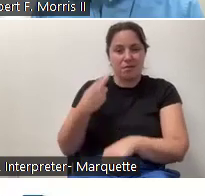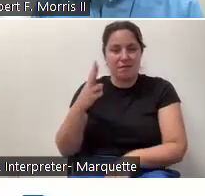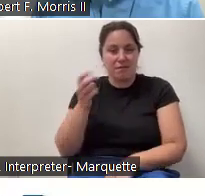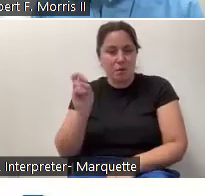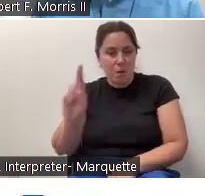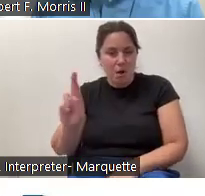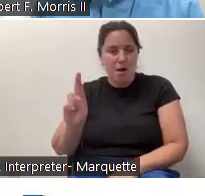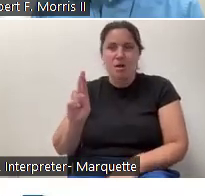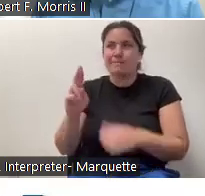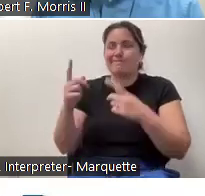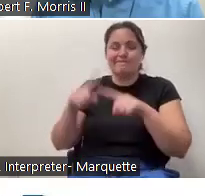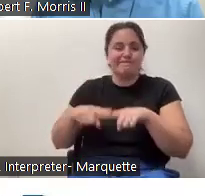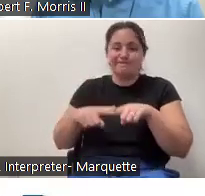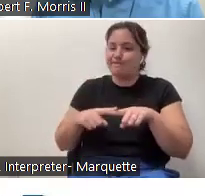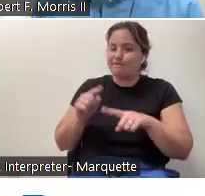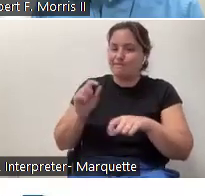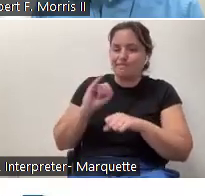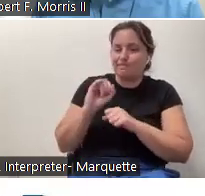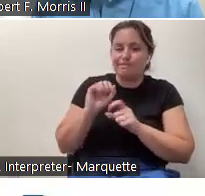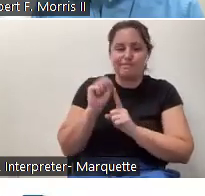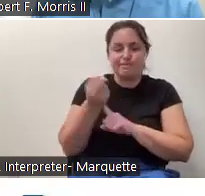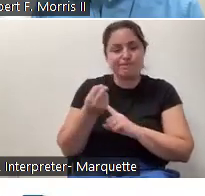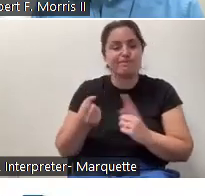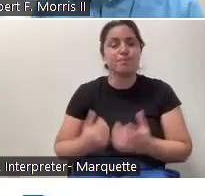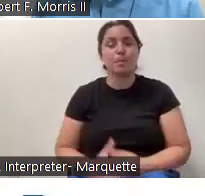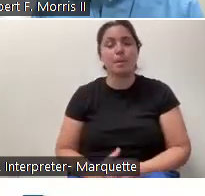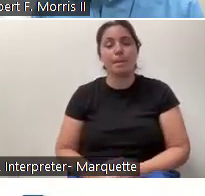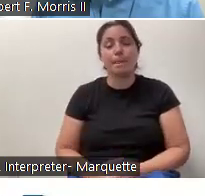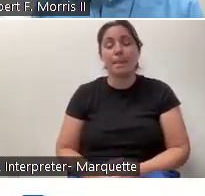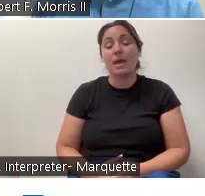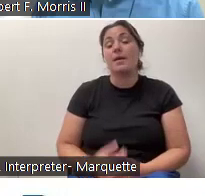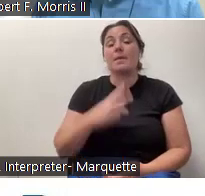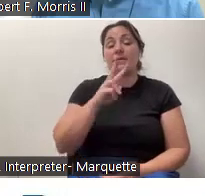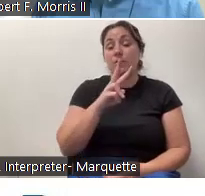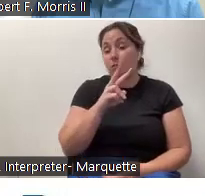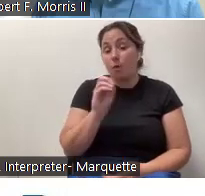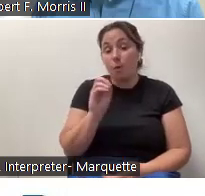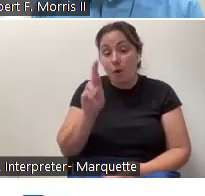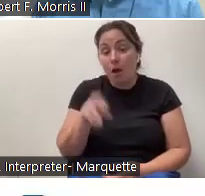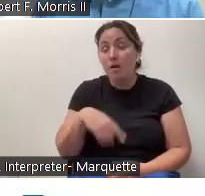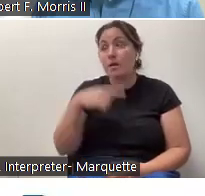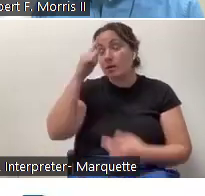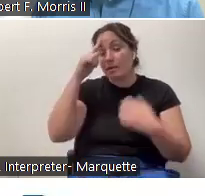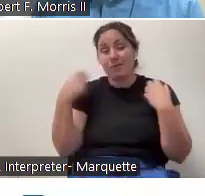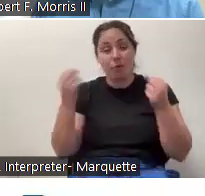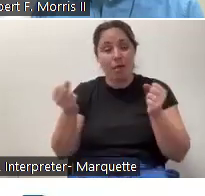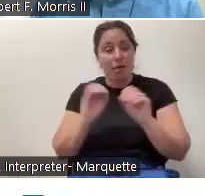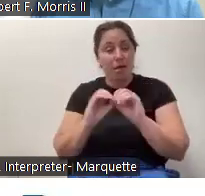case. But we work with vocational rehabilitation, we work with mental health